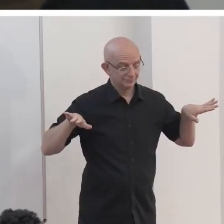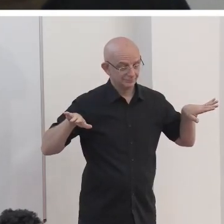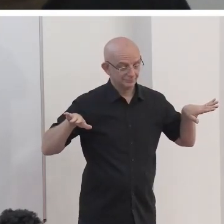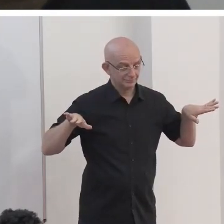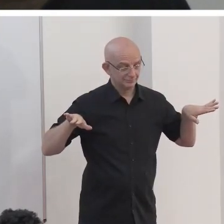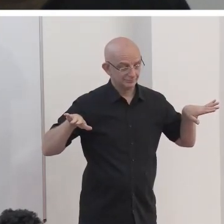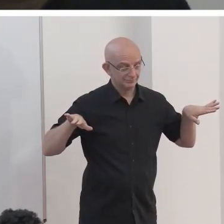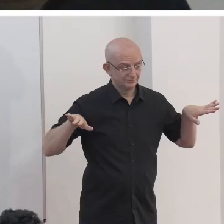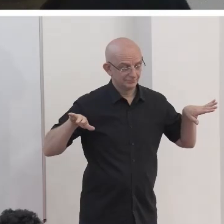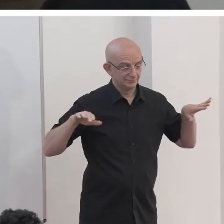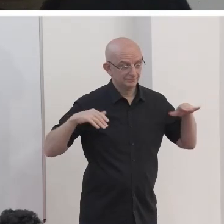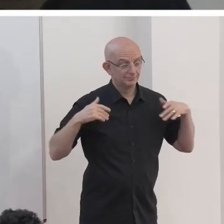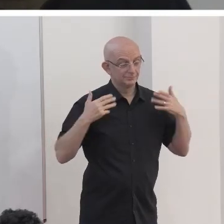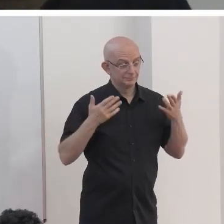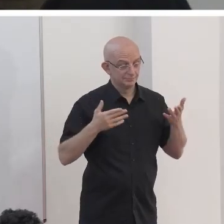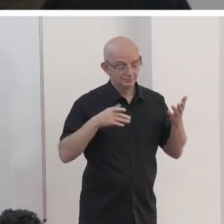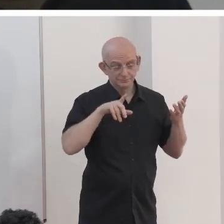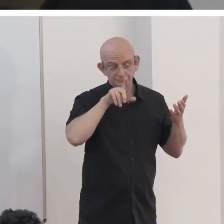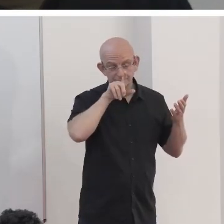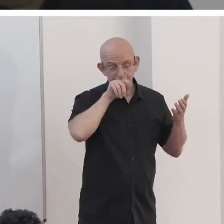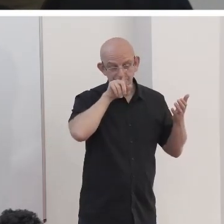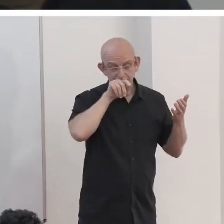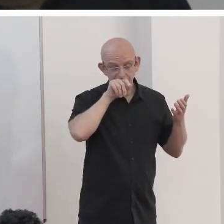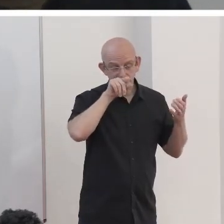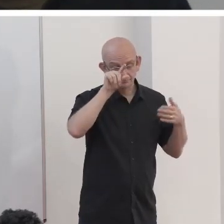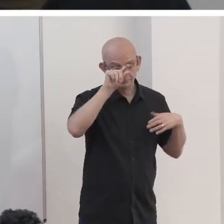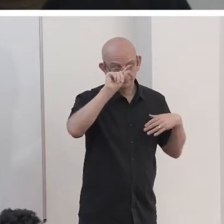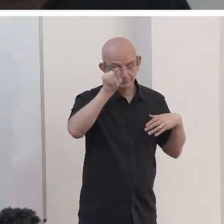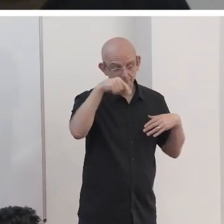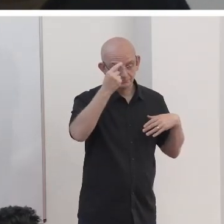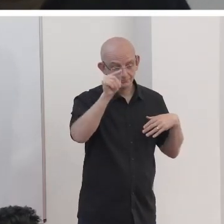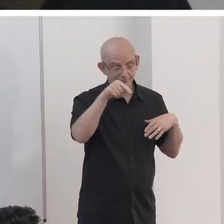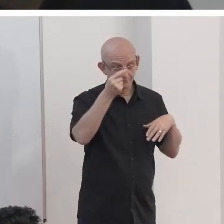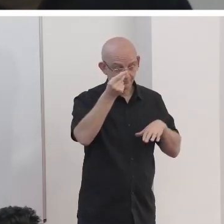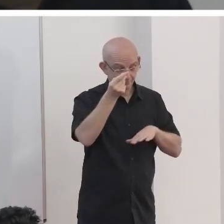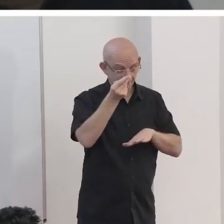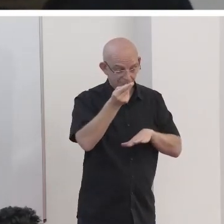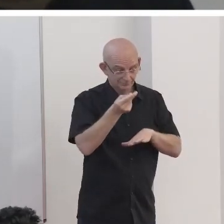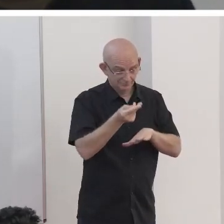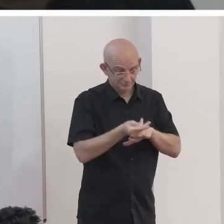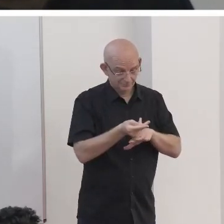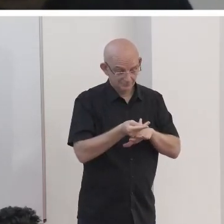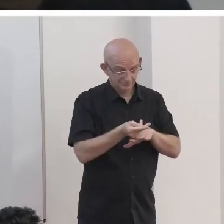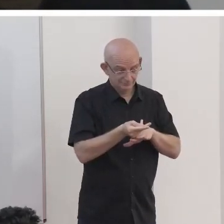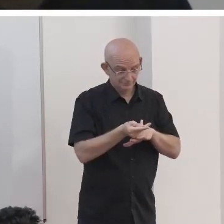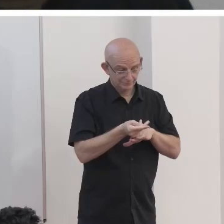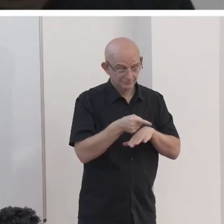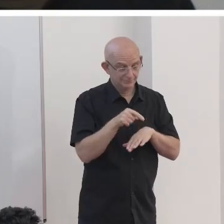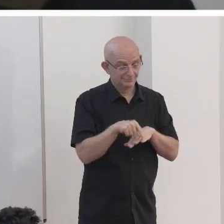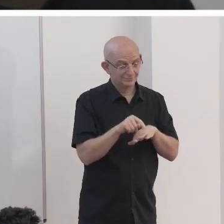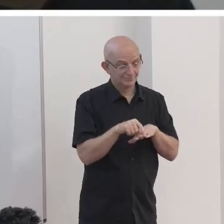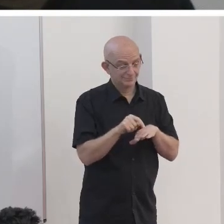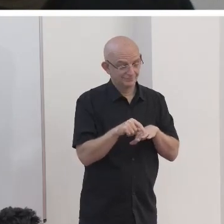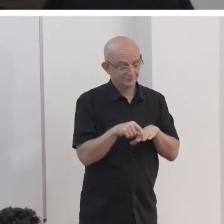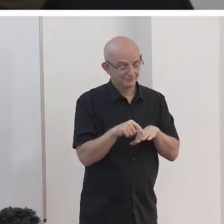you. It has fallen down. Okay. So it is completely injured, unable to walk. It is